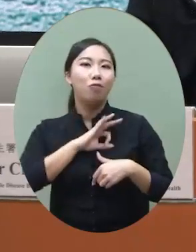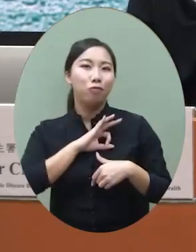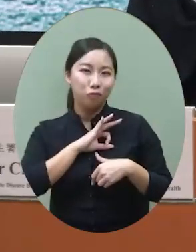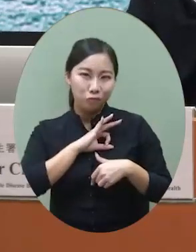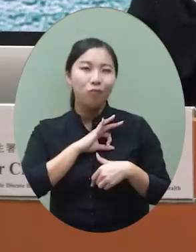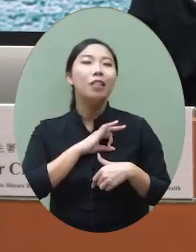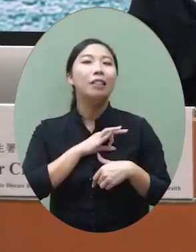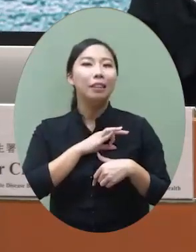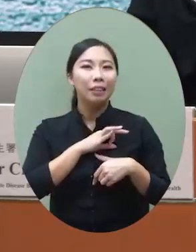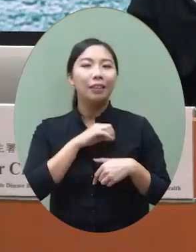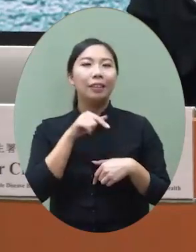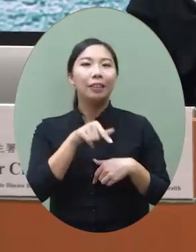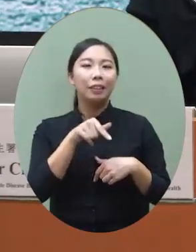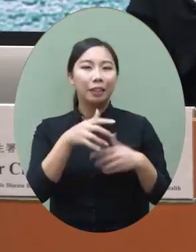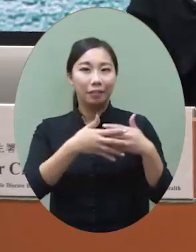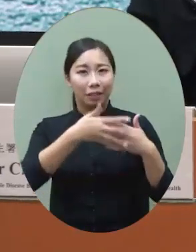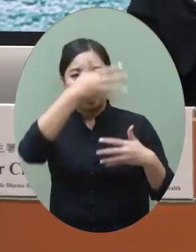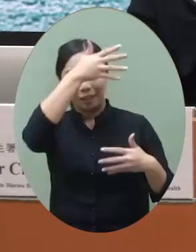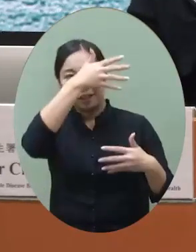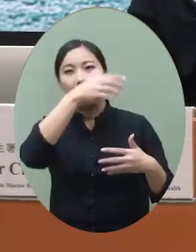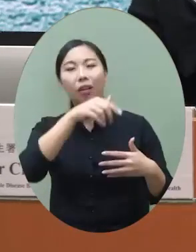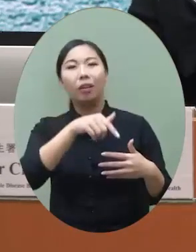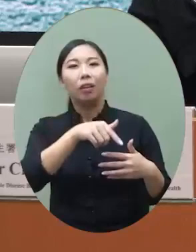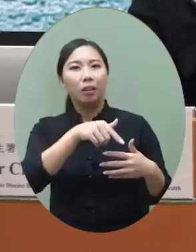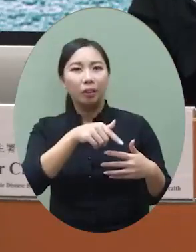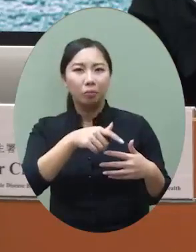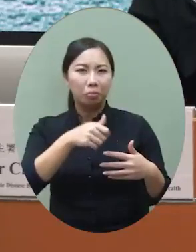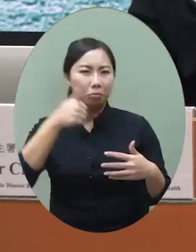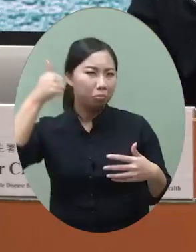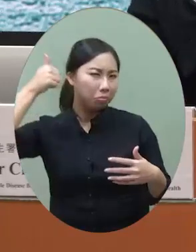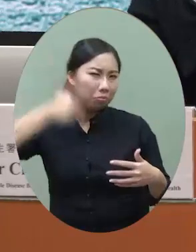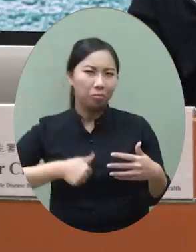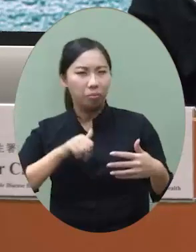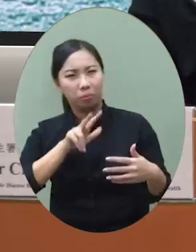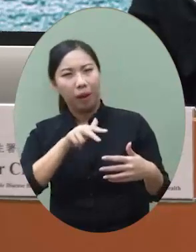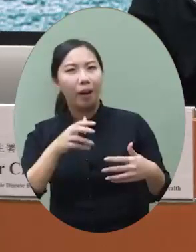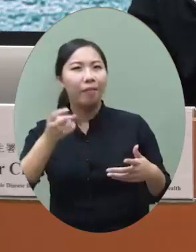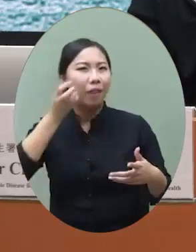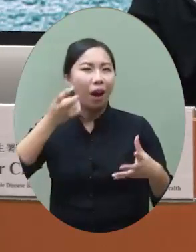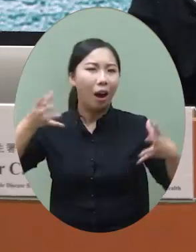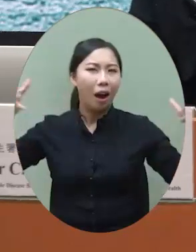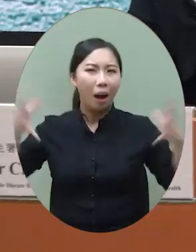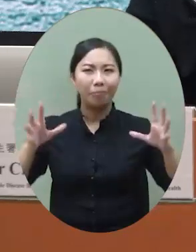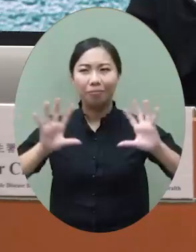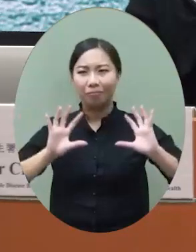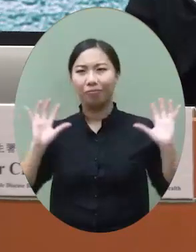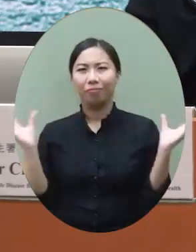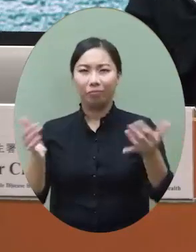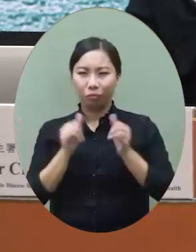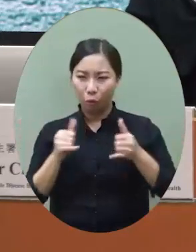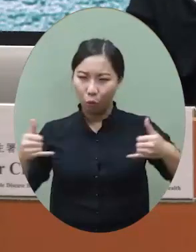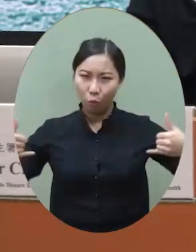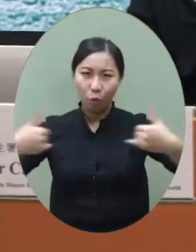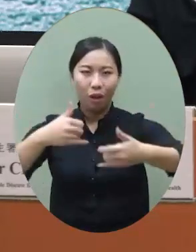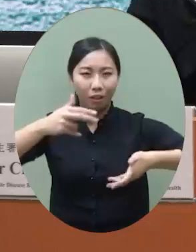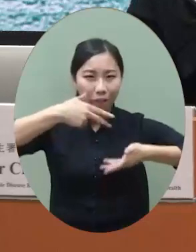a big dining room? Do you think that there's a need for guidelines and restrictions for them not to eat